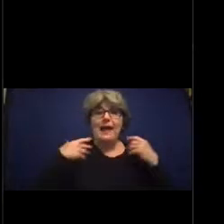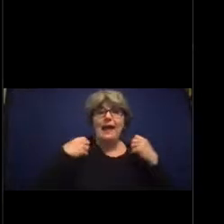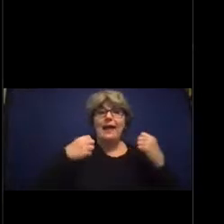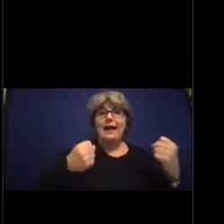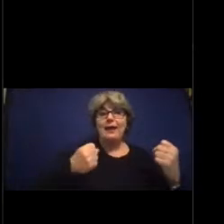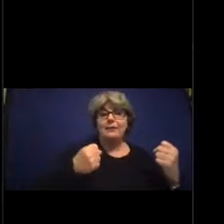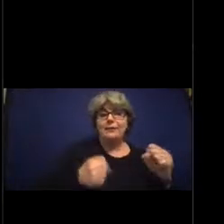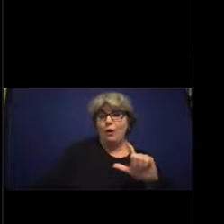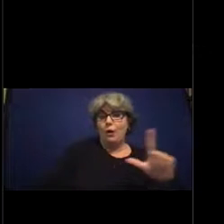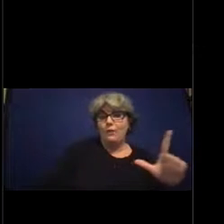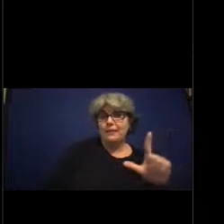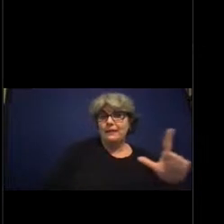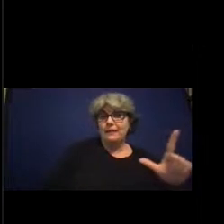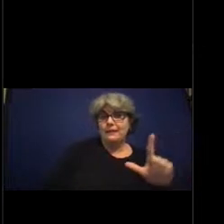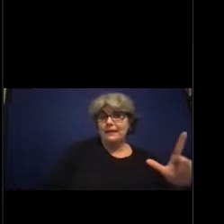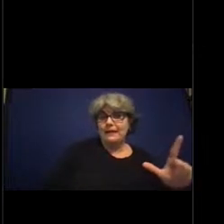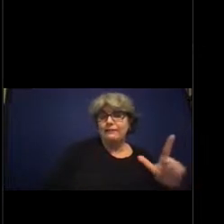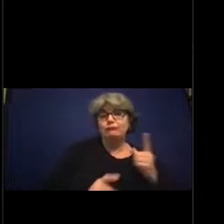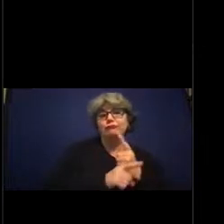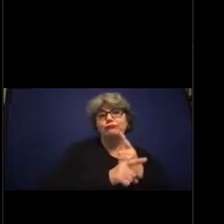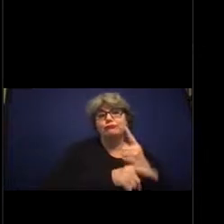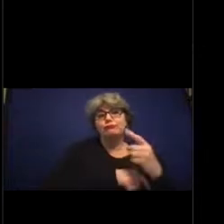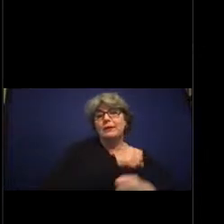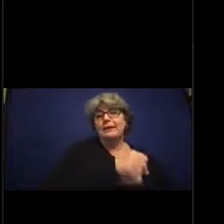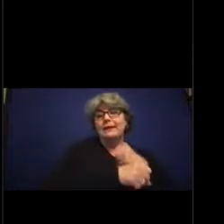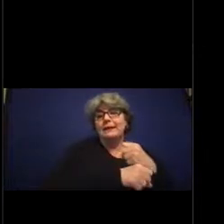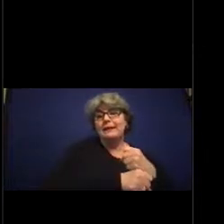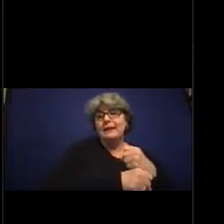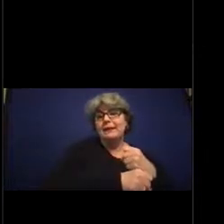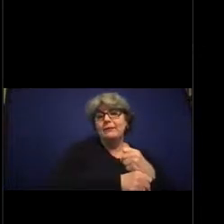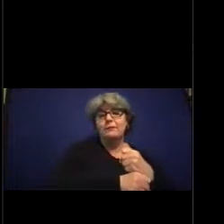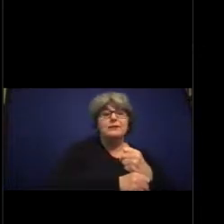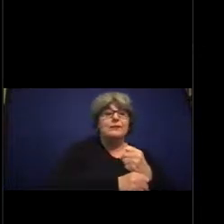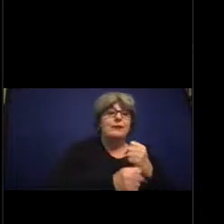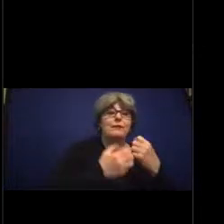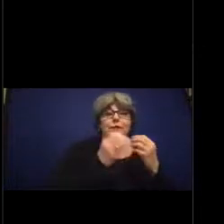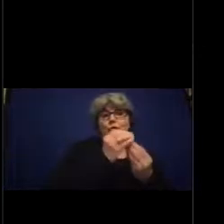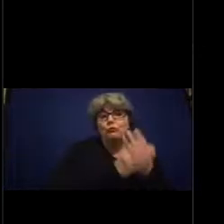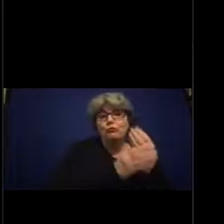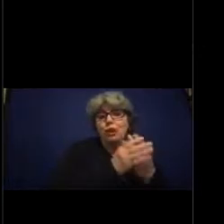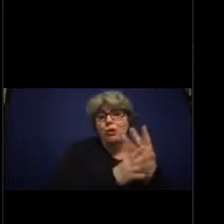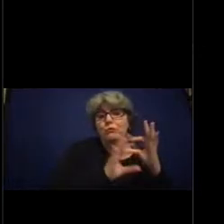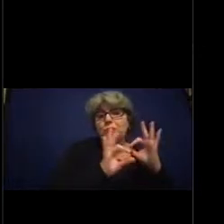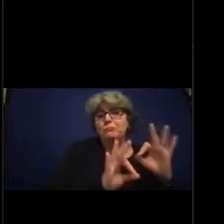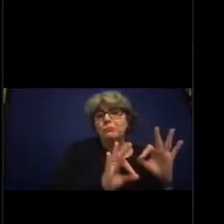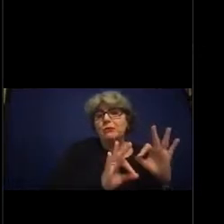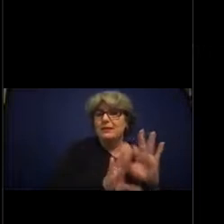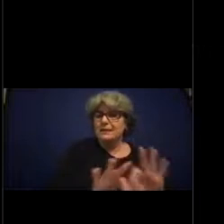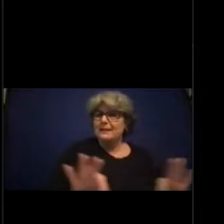left was during one of these normal years where kelp's growing and it's super abundant, and kelp's an important